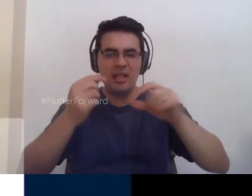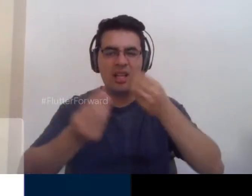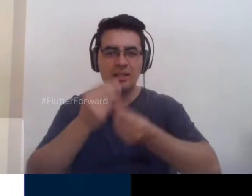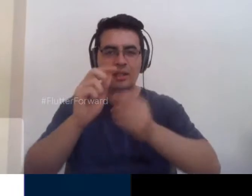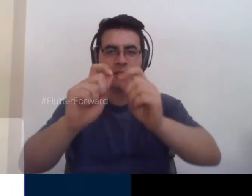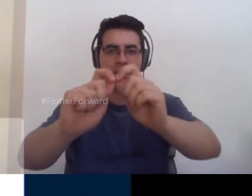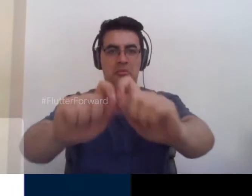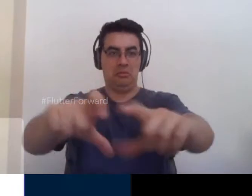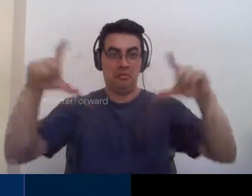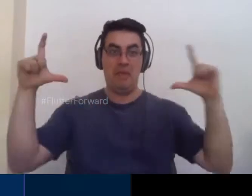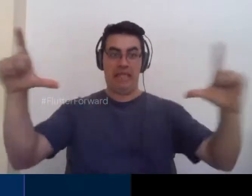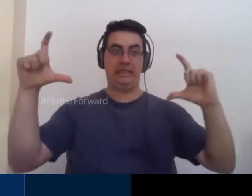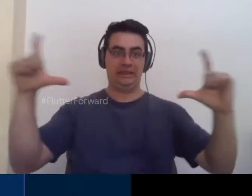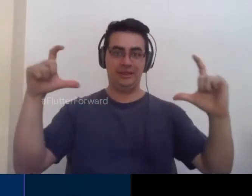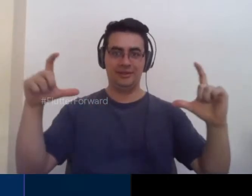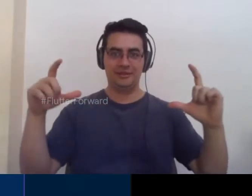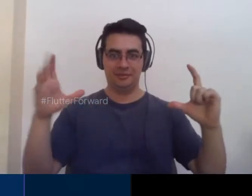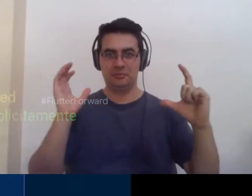just for fun.